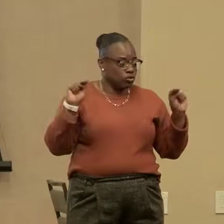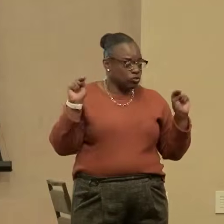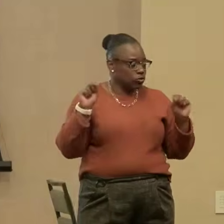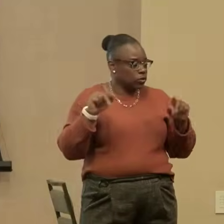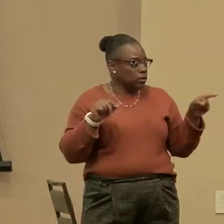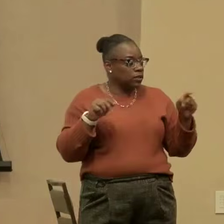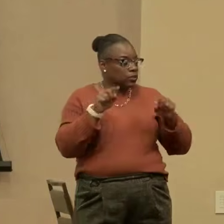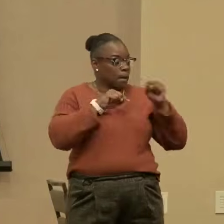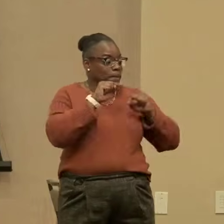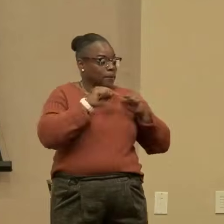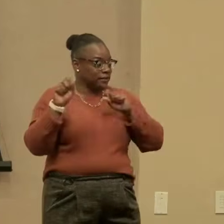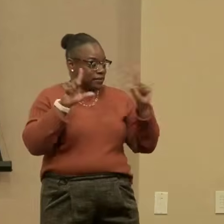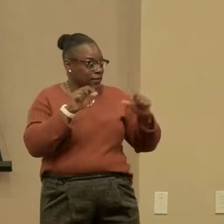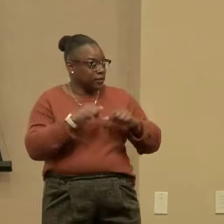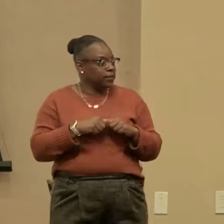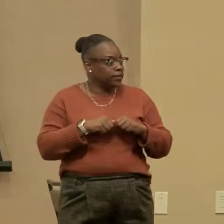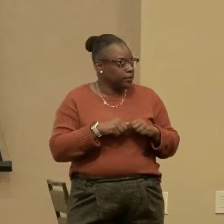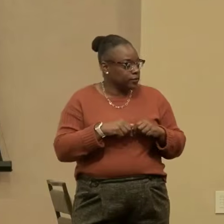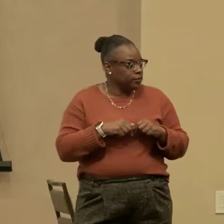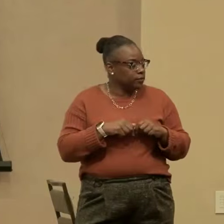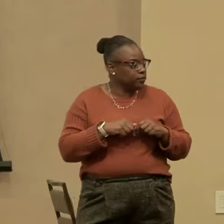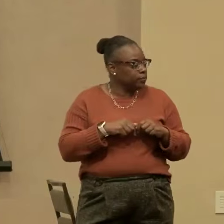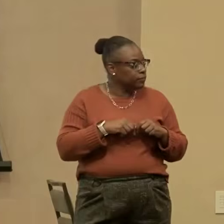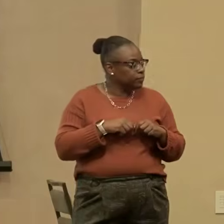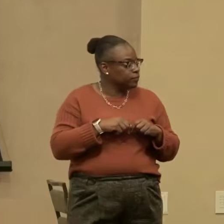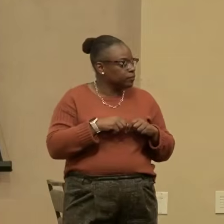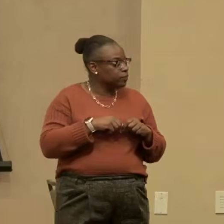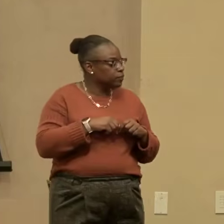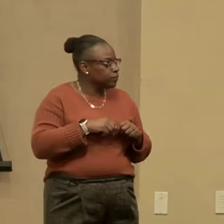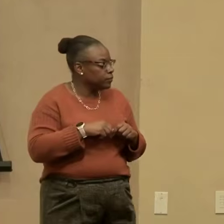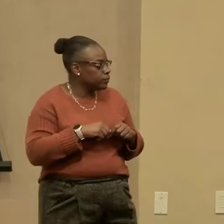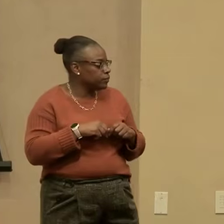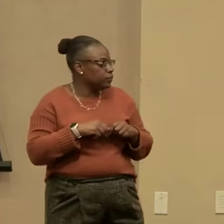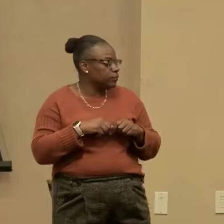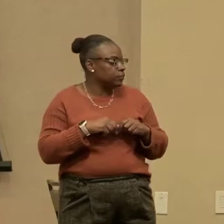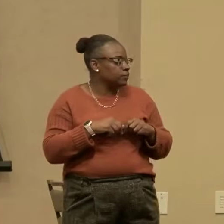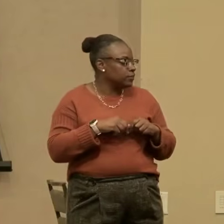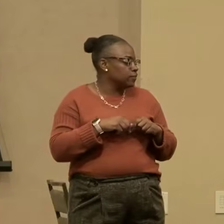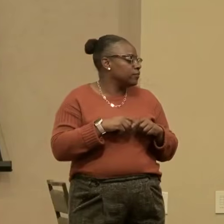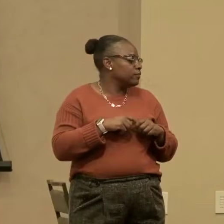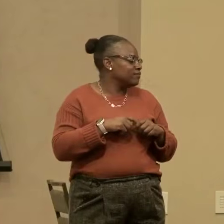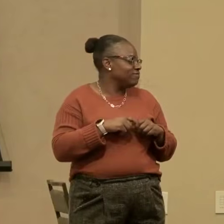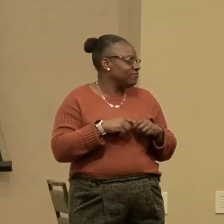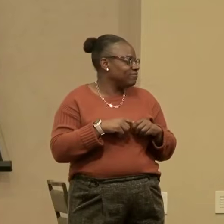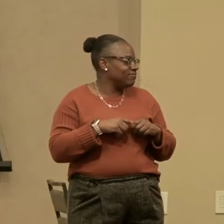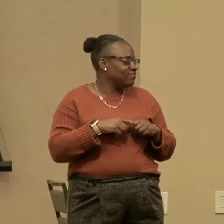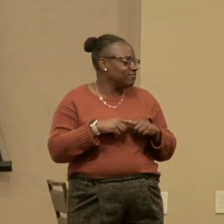the monoclonal antibodies in that way. Yeah, let me even bring that up just so we can reference that. So, oops. Oh.